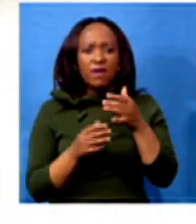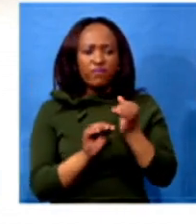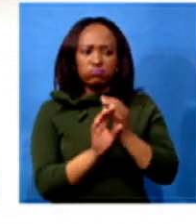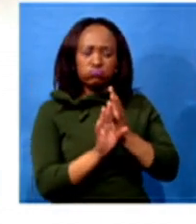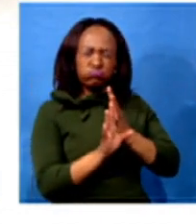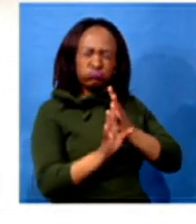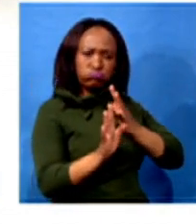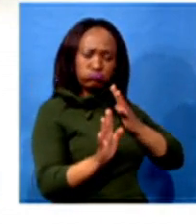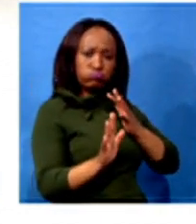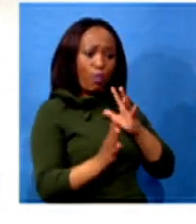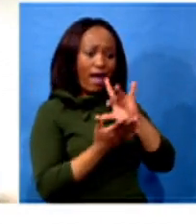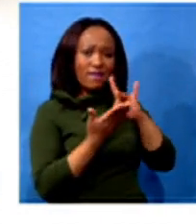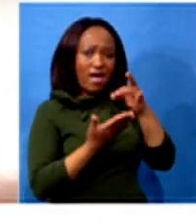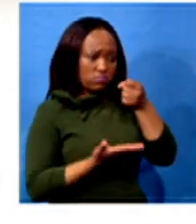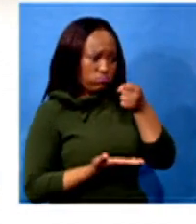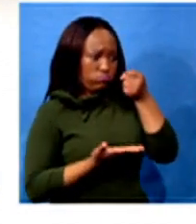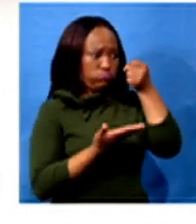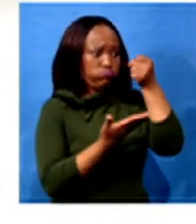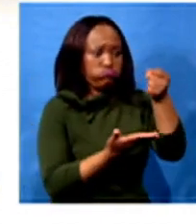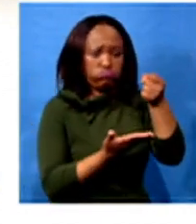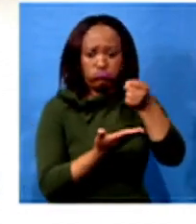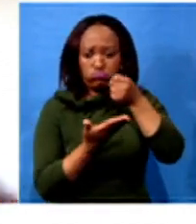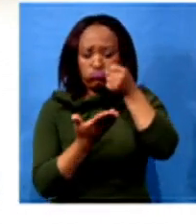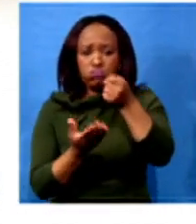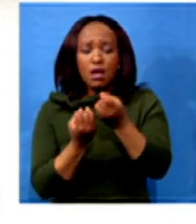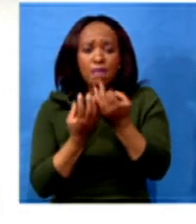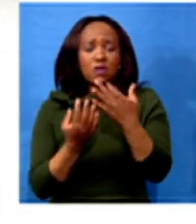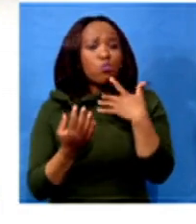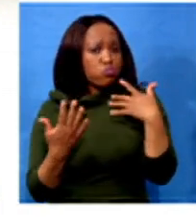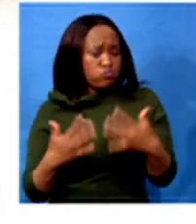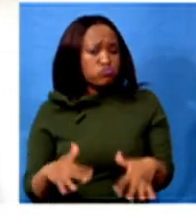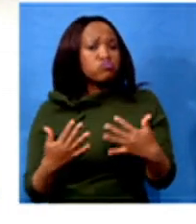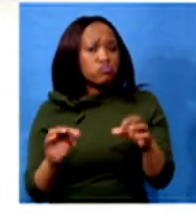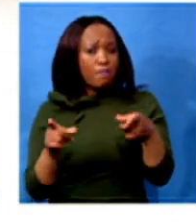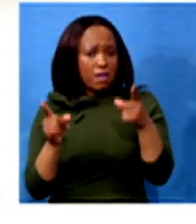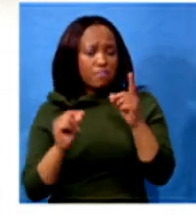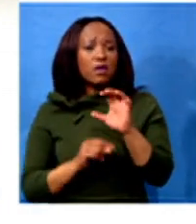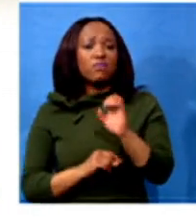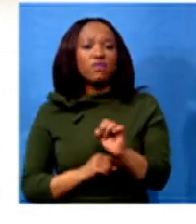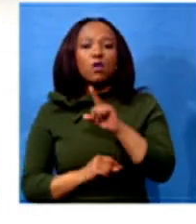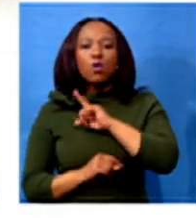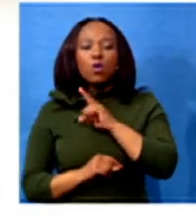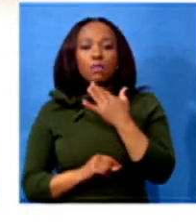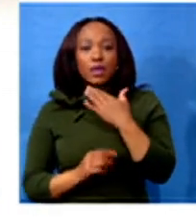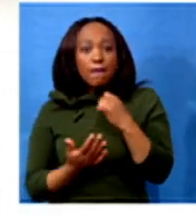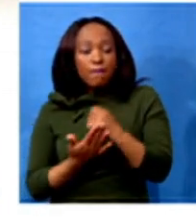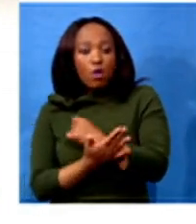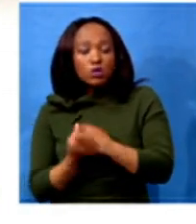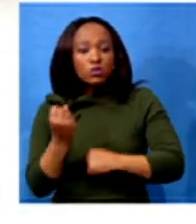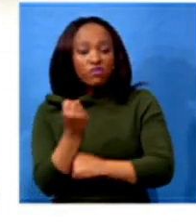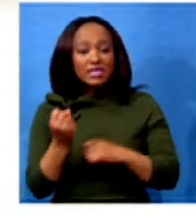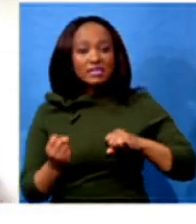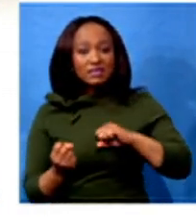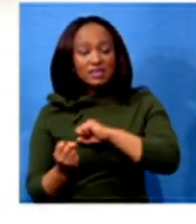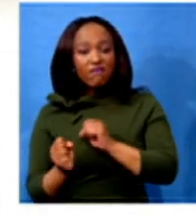there's too much cash in each post office, they then become vulnerable. And when they are vulnerable, it's not only the post office staff